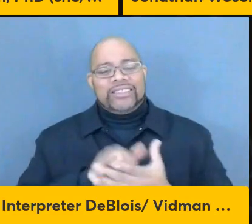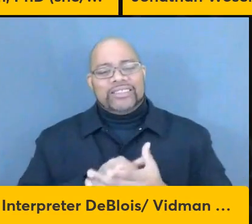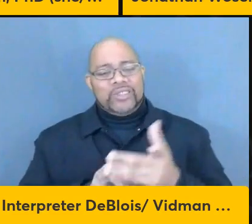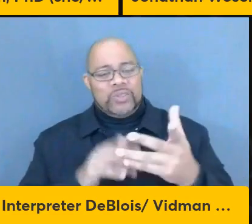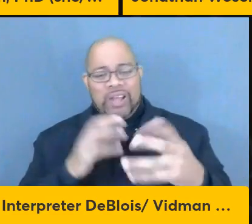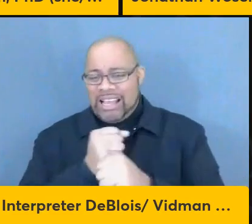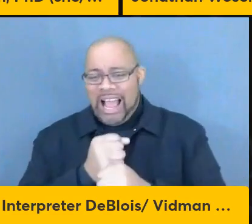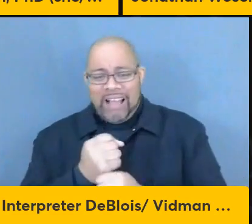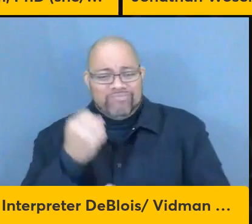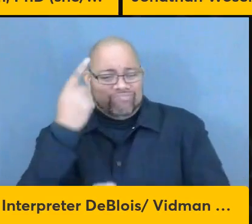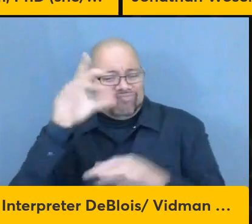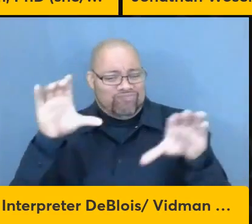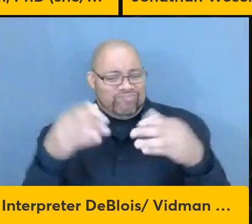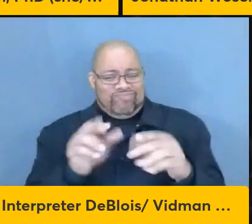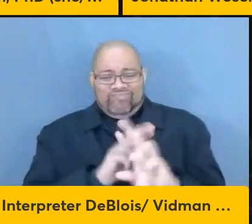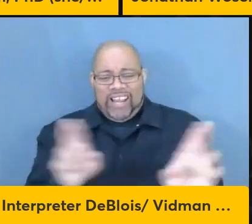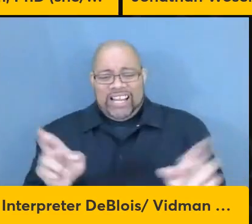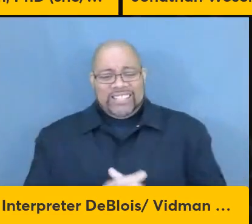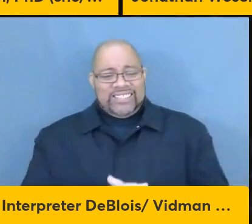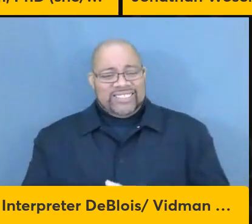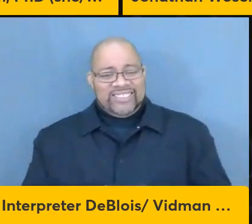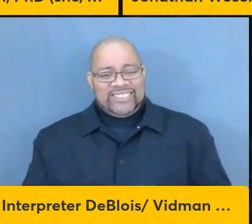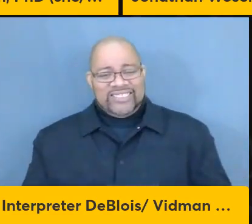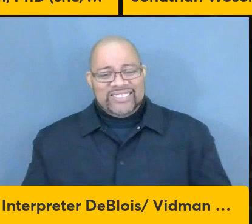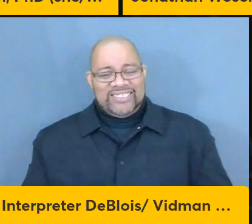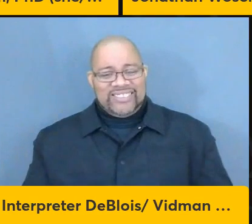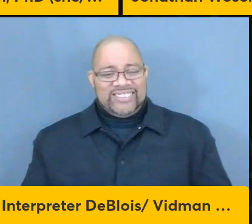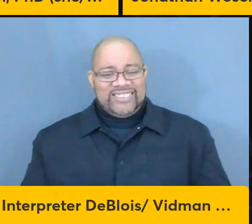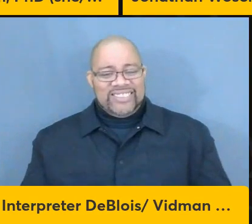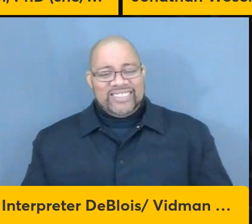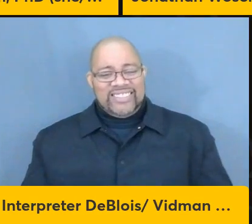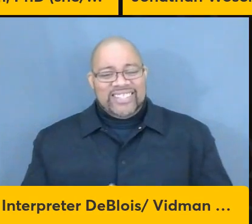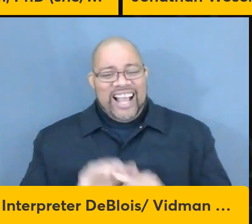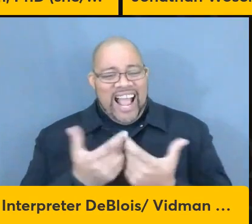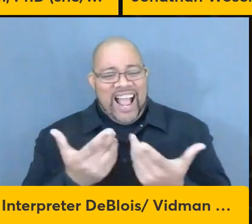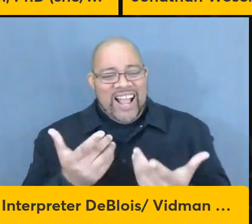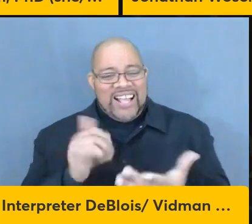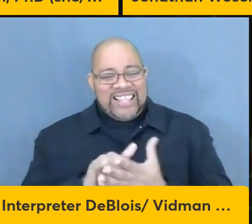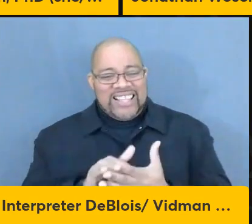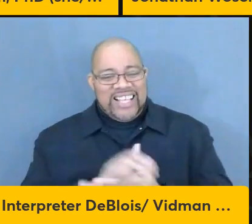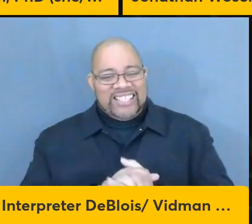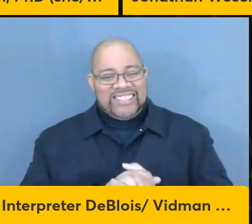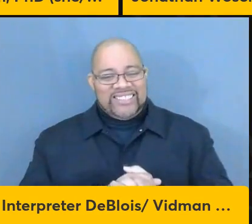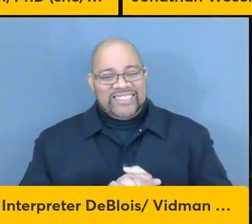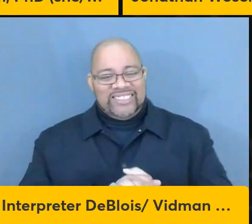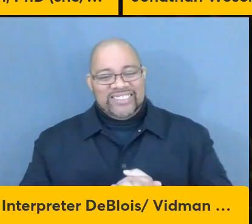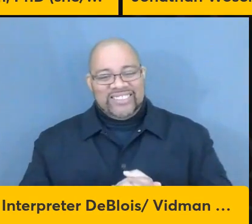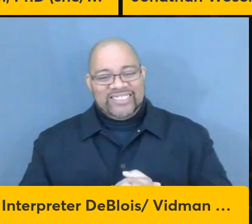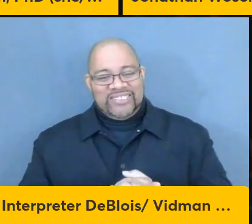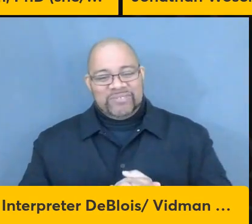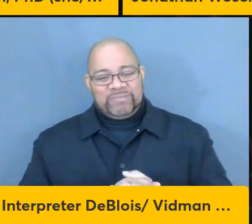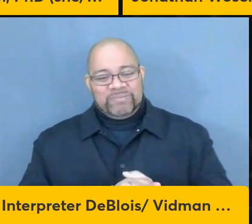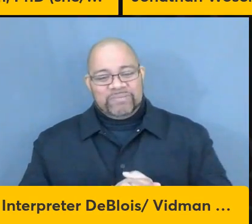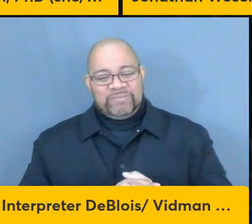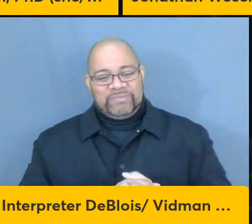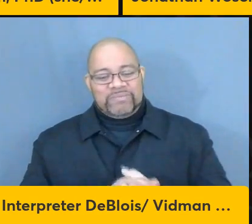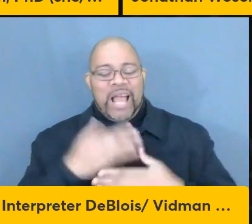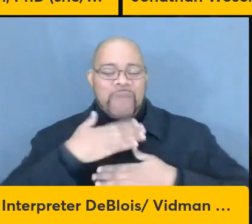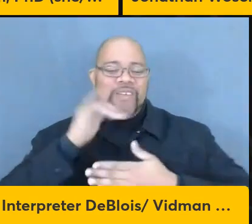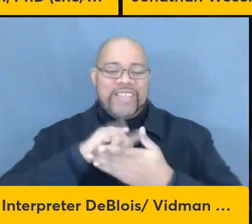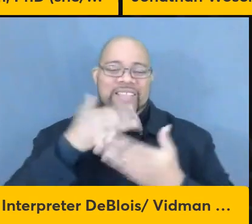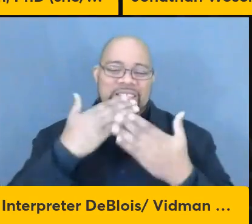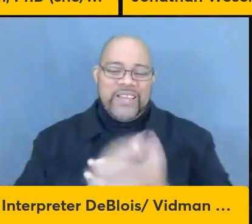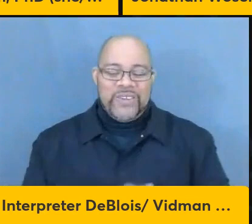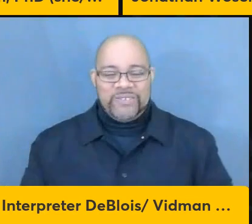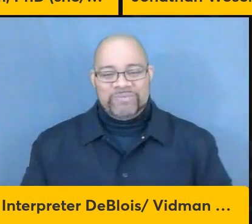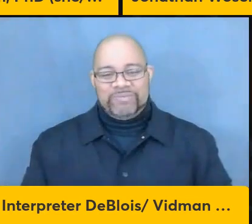it together. I mean, no, I wouldn't say that. I don't know why wow, like this could you is hire gonna me? make it. I appreciate that, guys. You guys